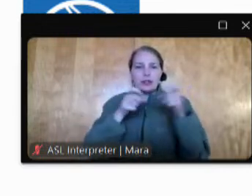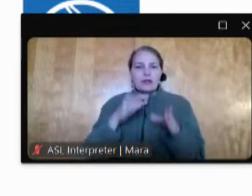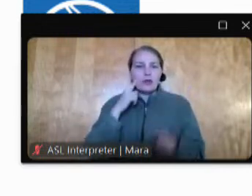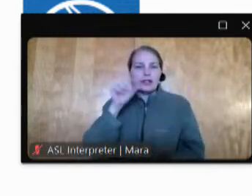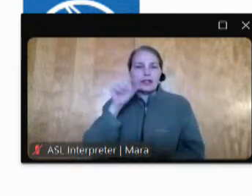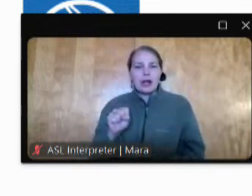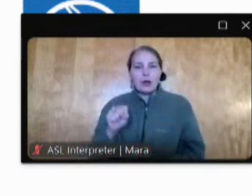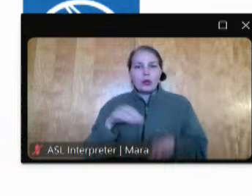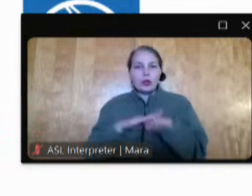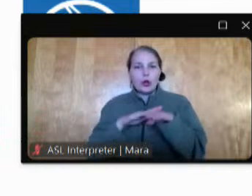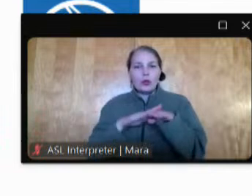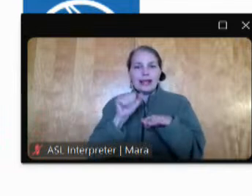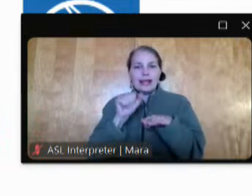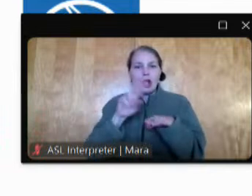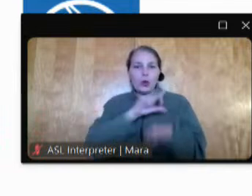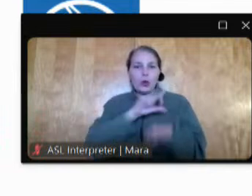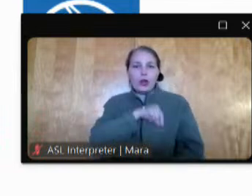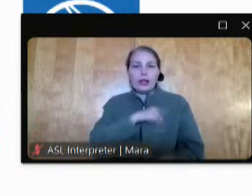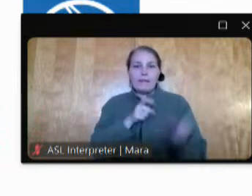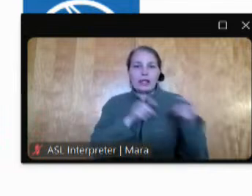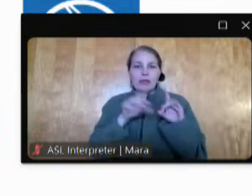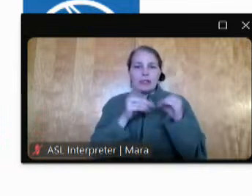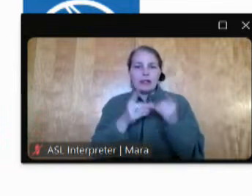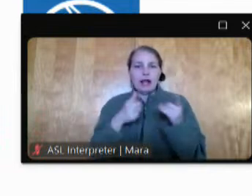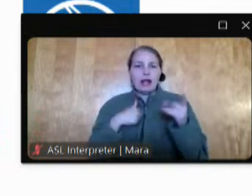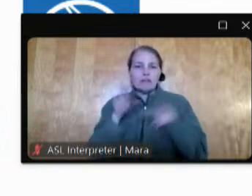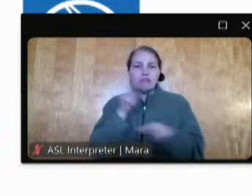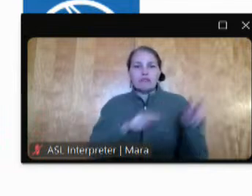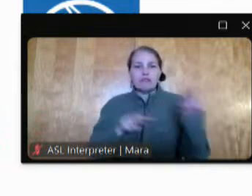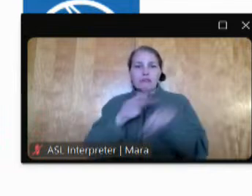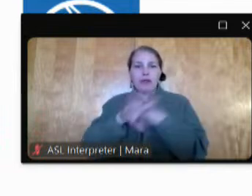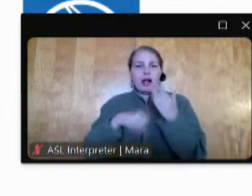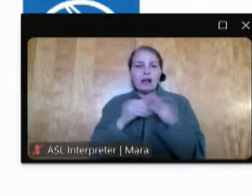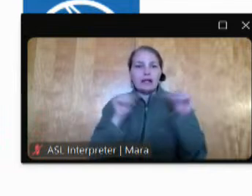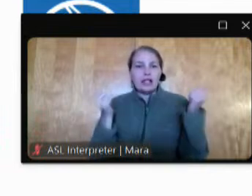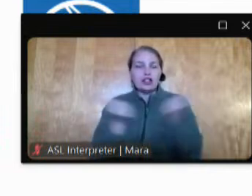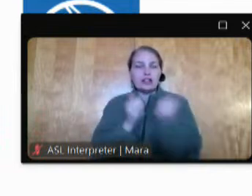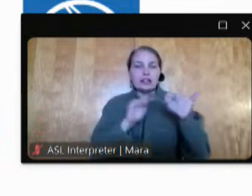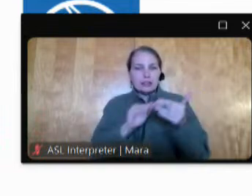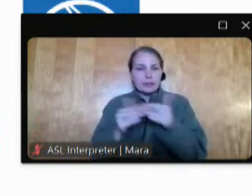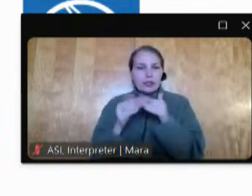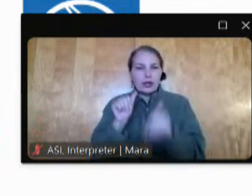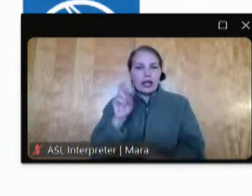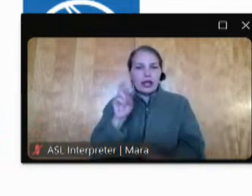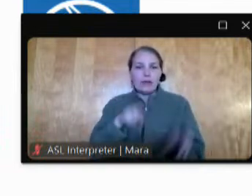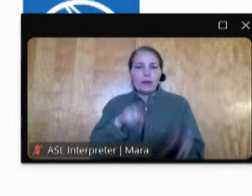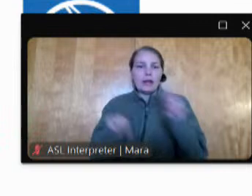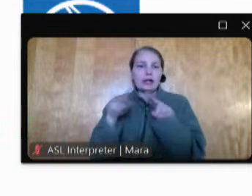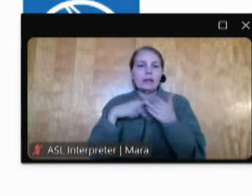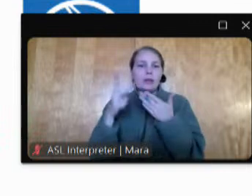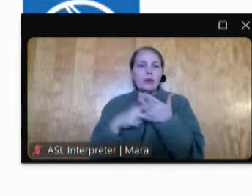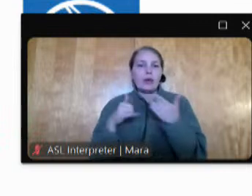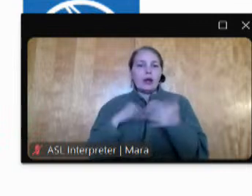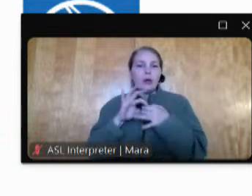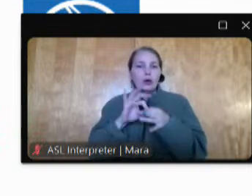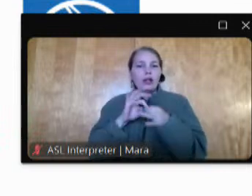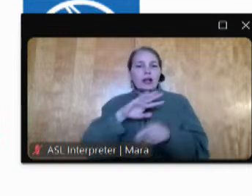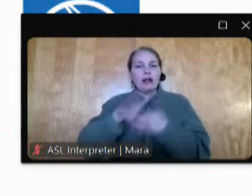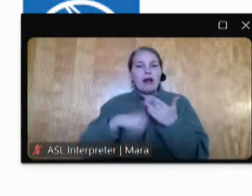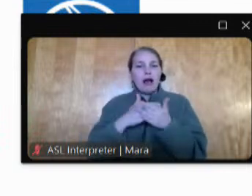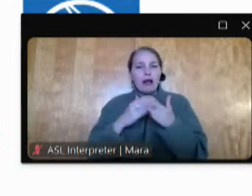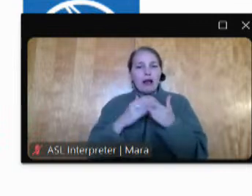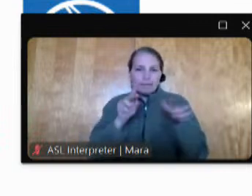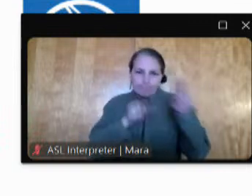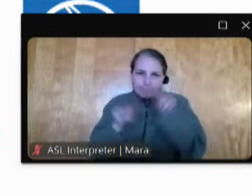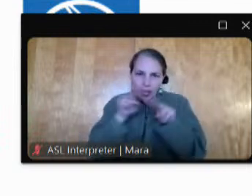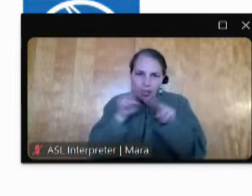District, and I oversee our agency's community air monitoring program and coordinate air monitoring activities in our incident response